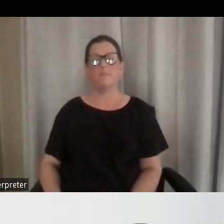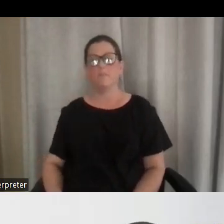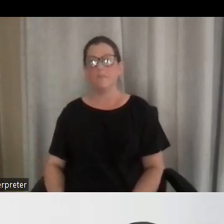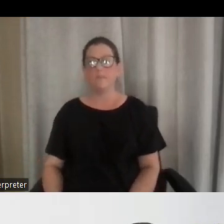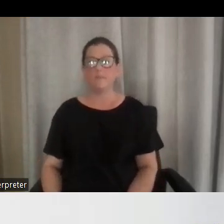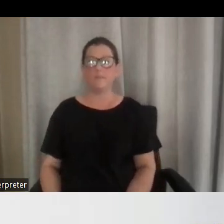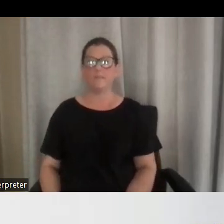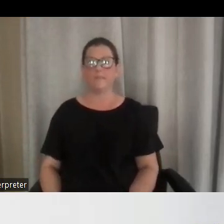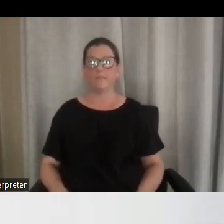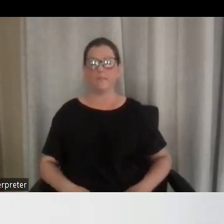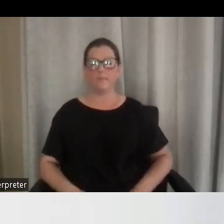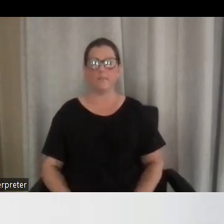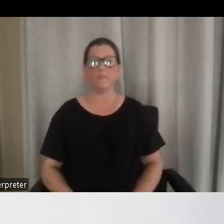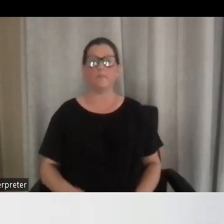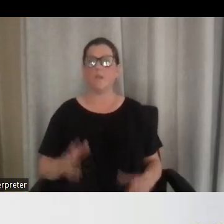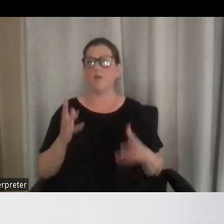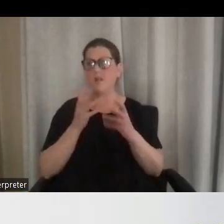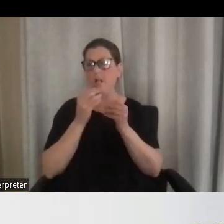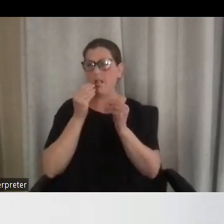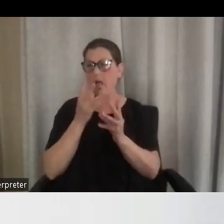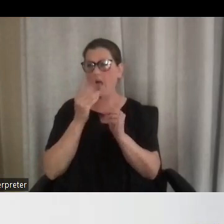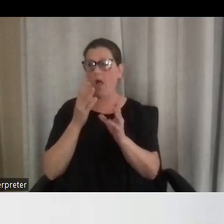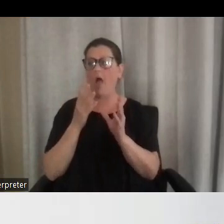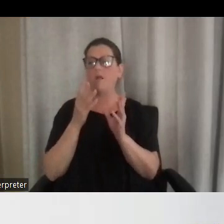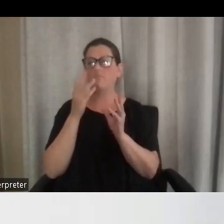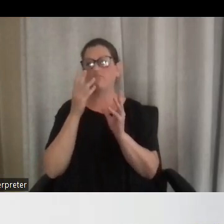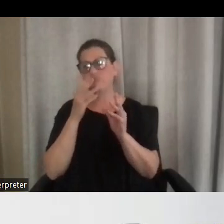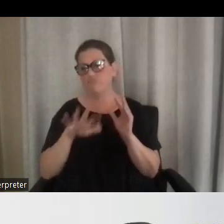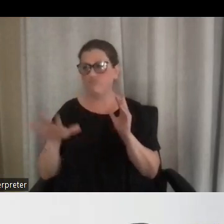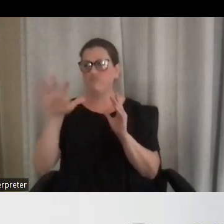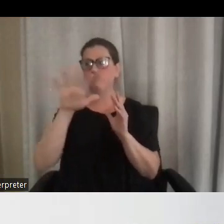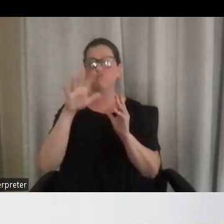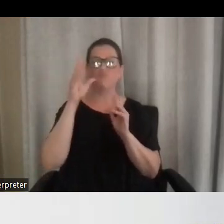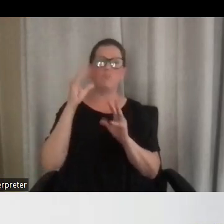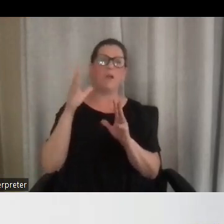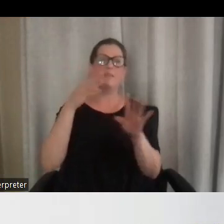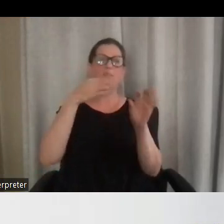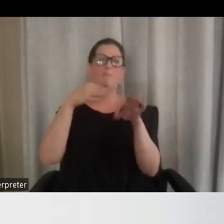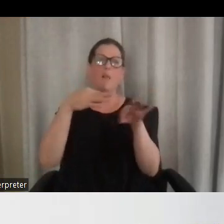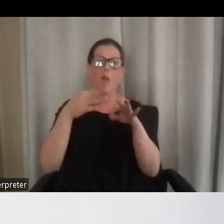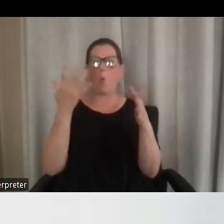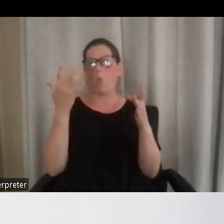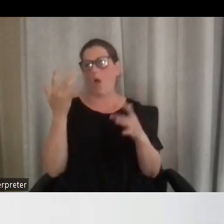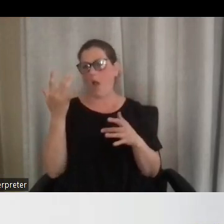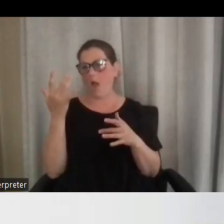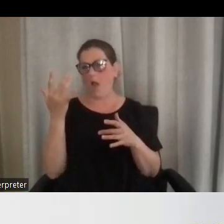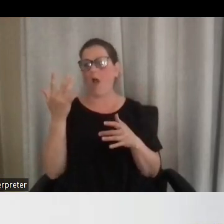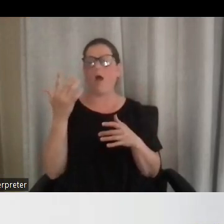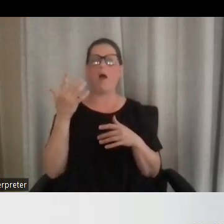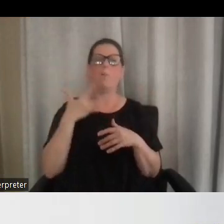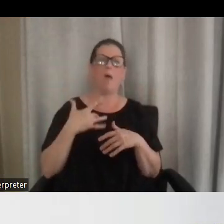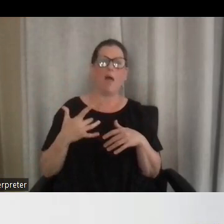And there's a lot of literature out there that really explains why this is and why we see higher rates of mental